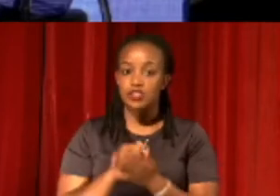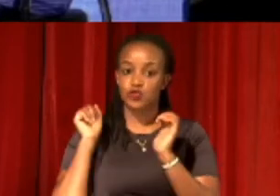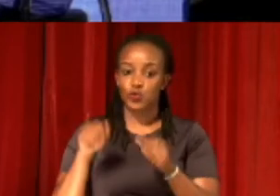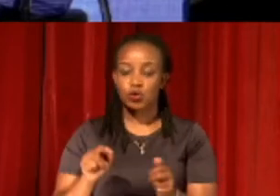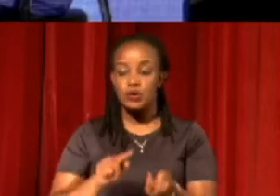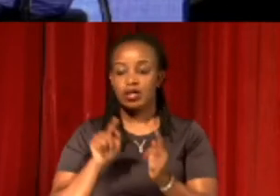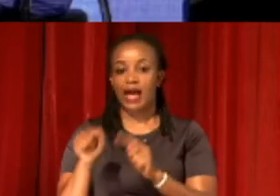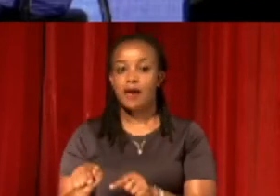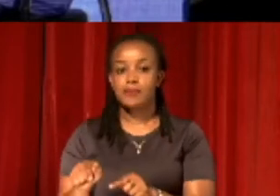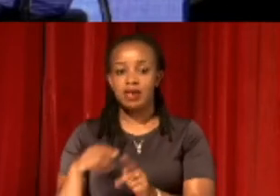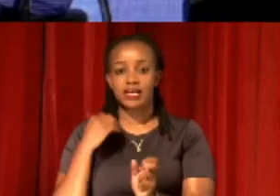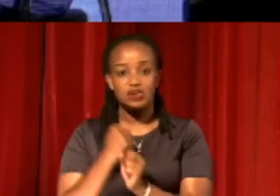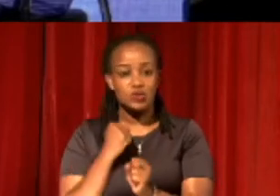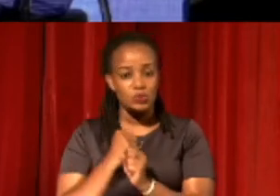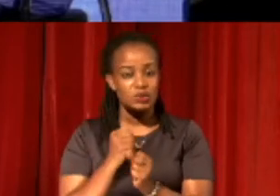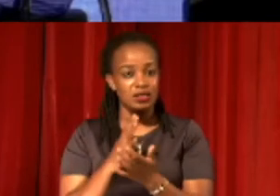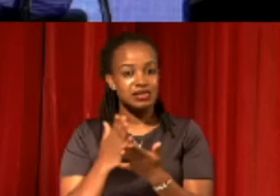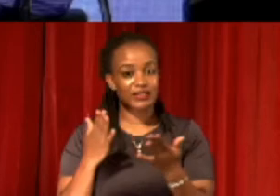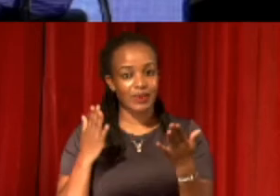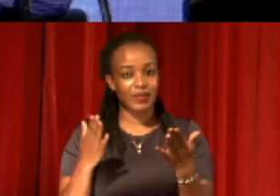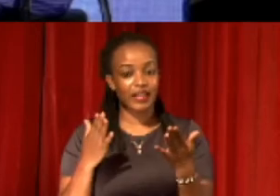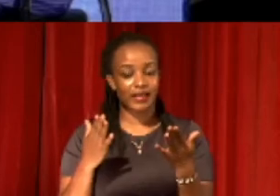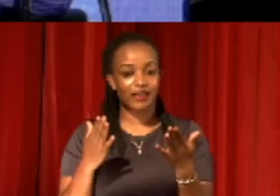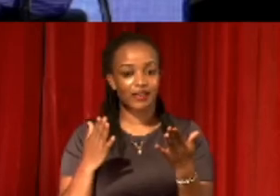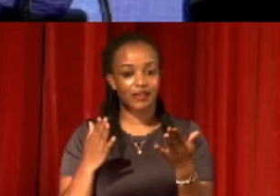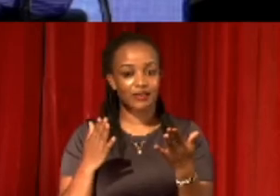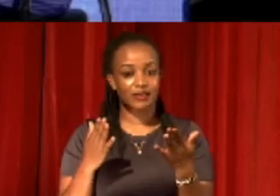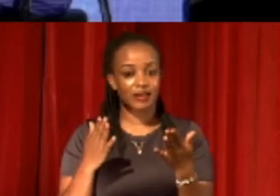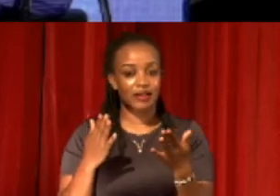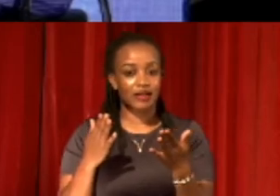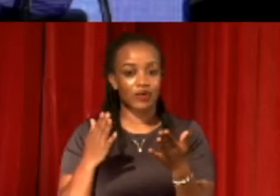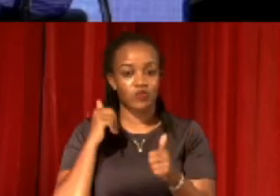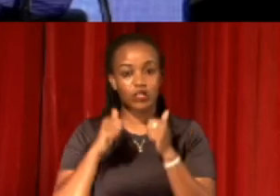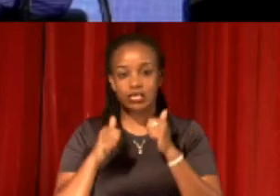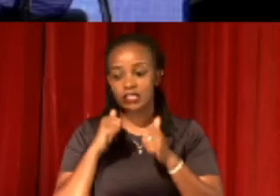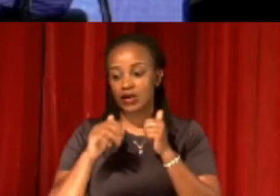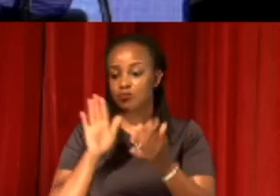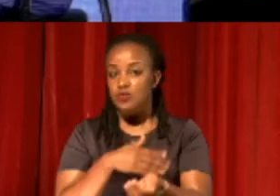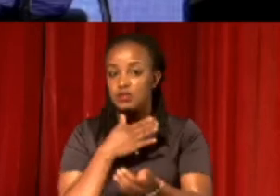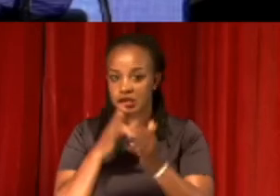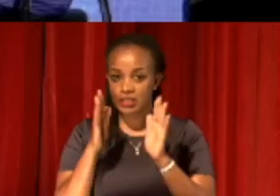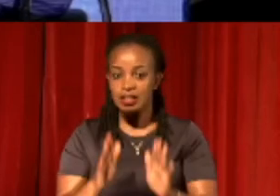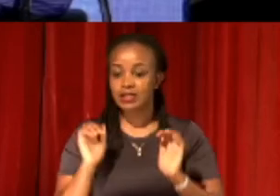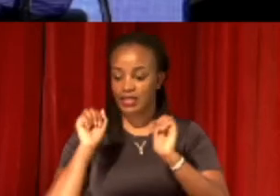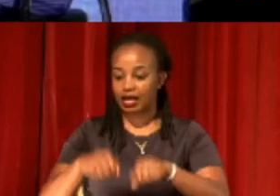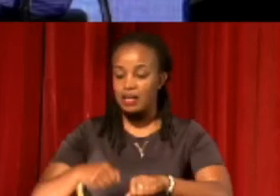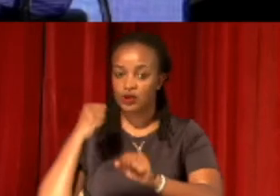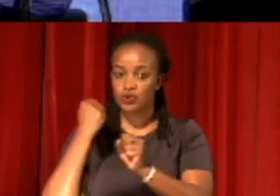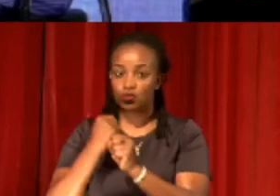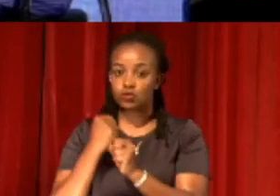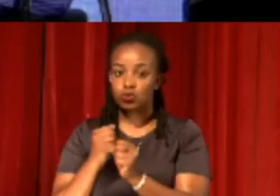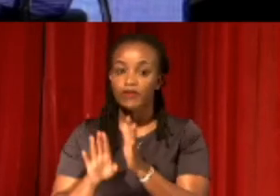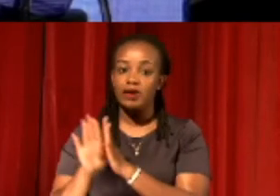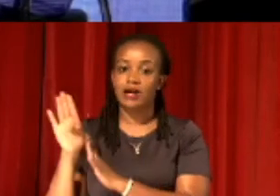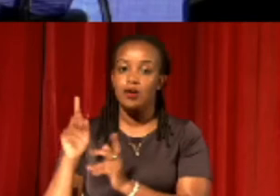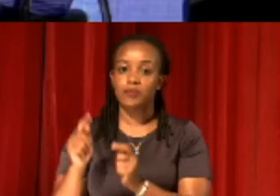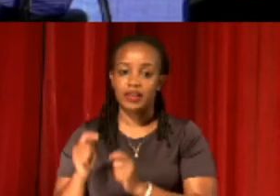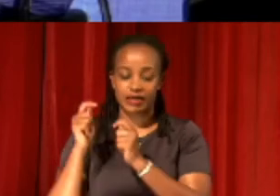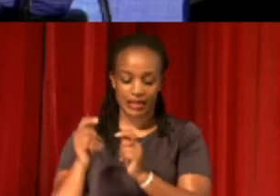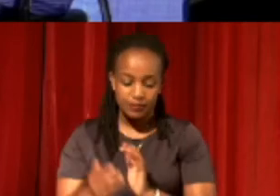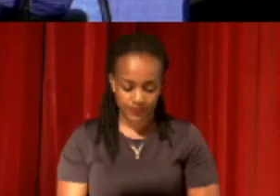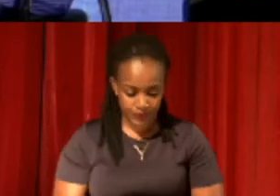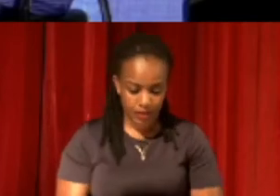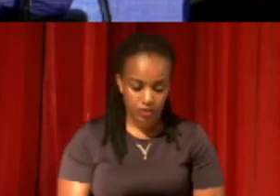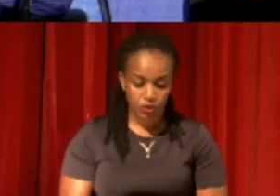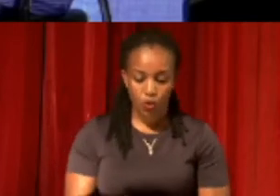give a little masterclass on, you know, some of the things that mm-hmm. artists can do to develop their talent. But let's get to this 100